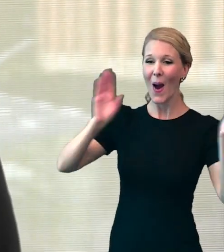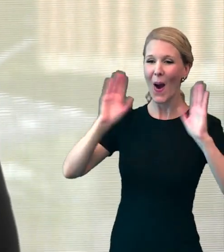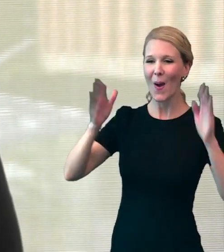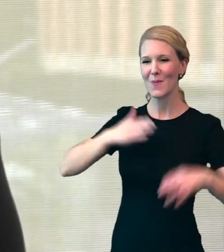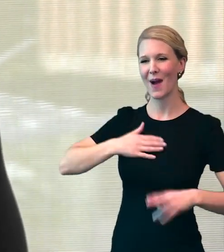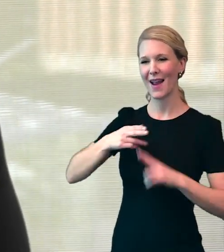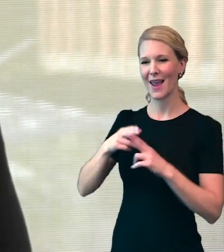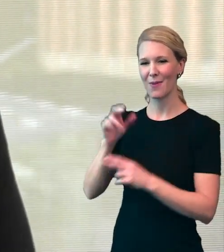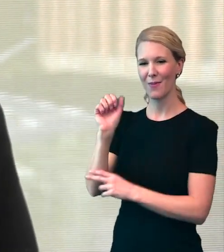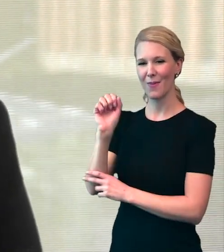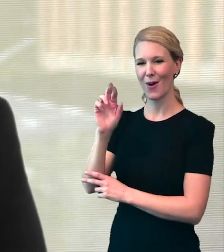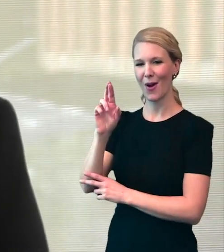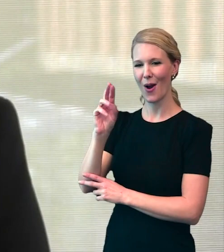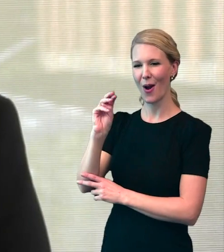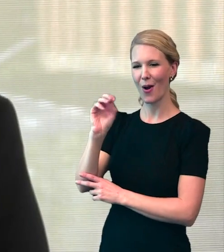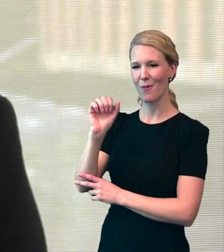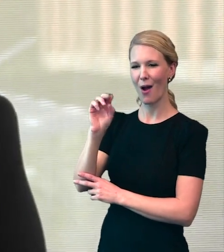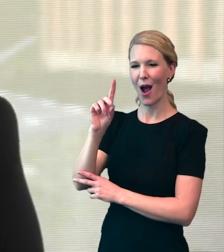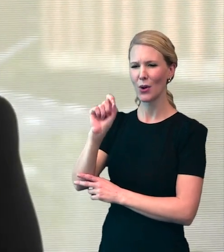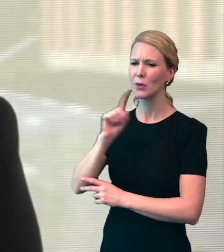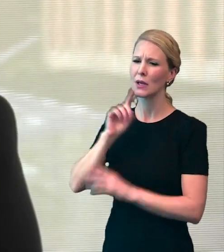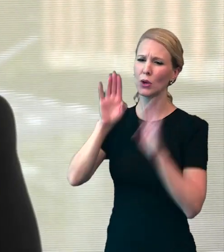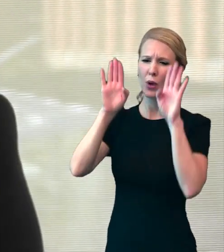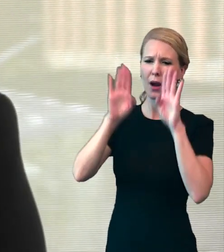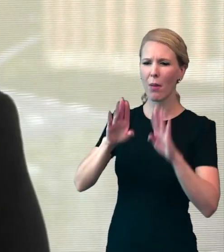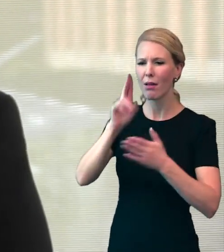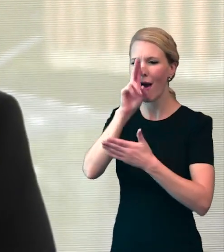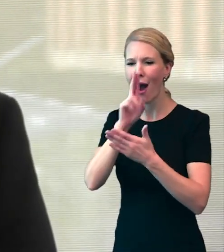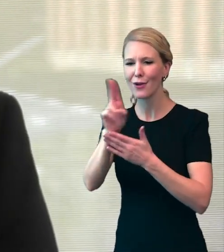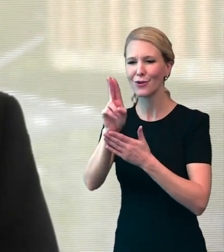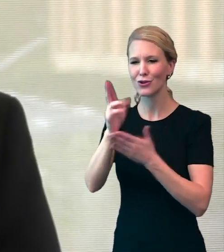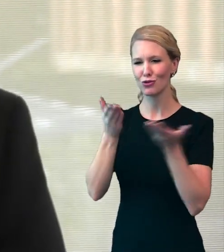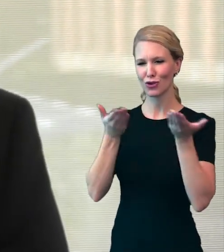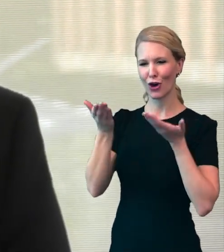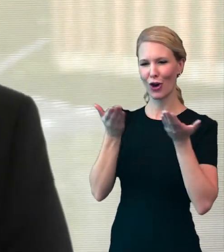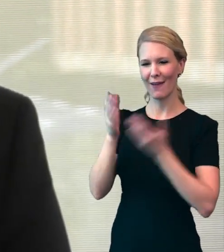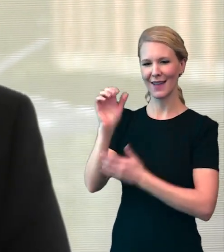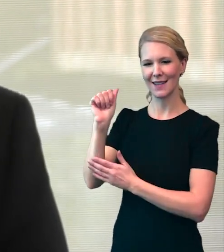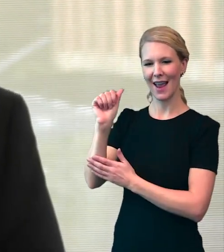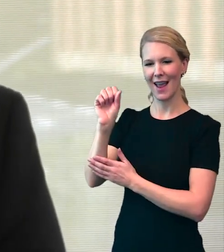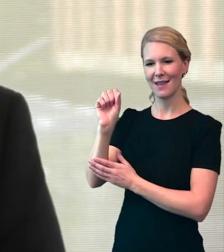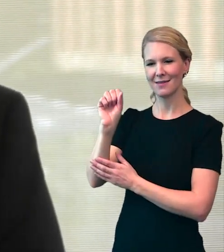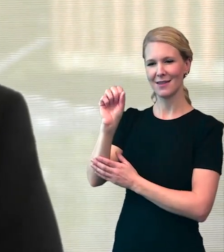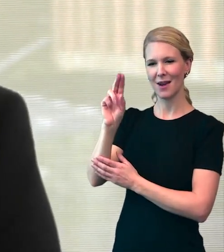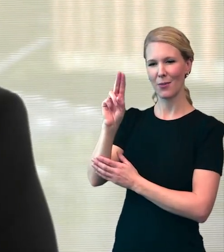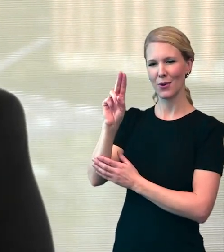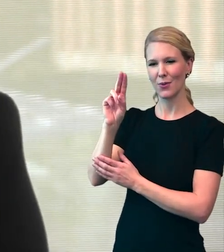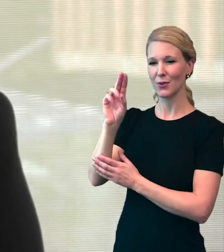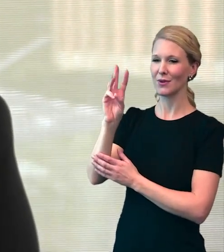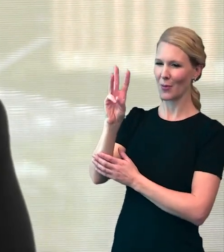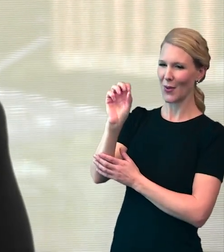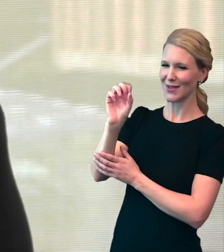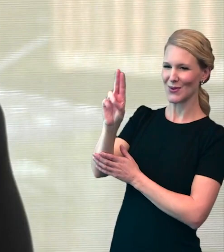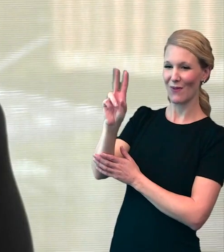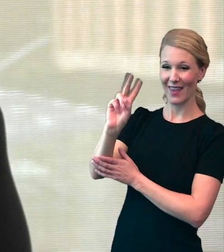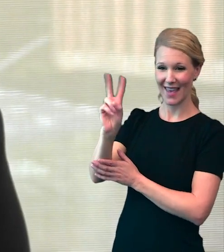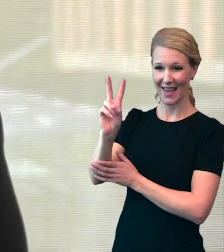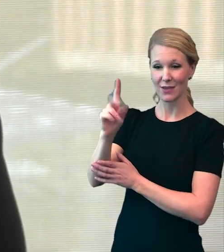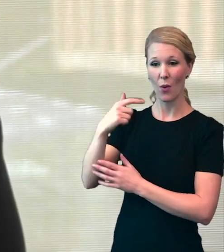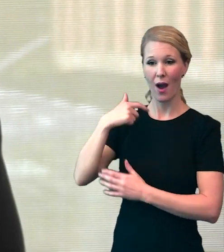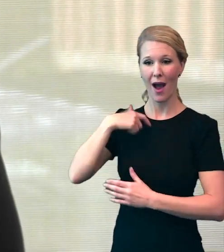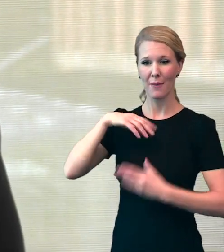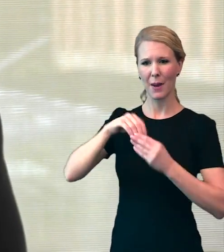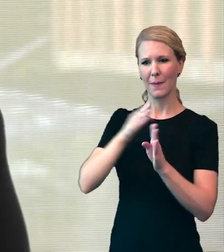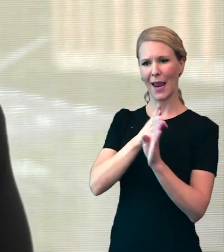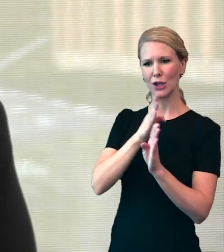Armando Antonino, and I've had the incredible honor to serve as this year's ASWCV Student Body President. I'm an Integrated Strategic Communication major with a minor